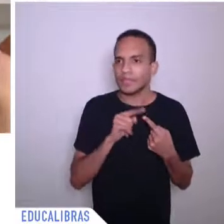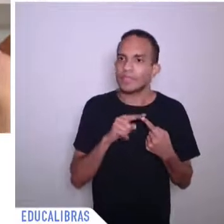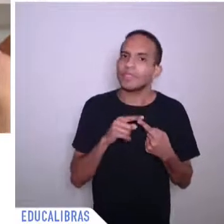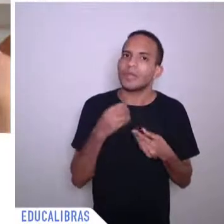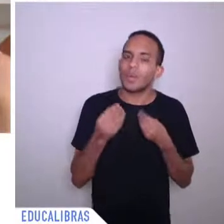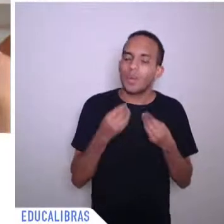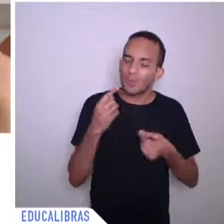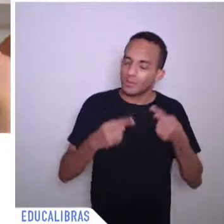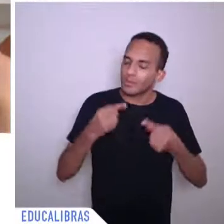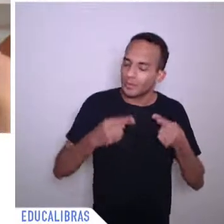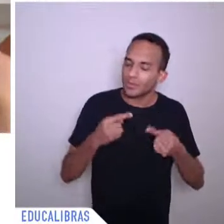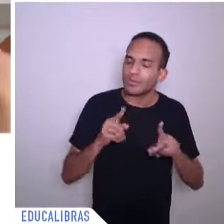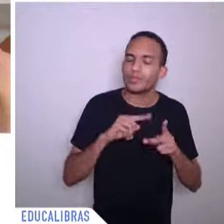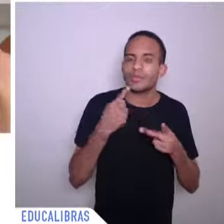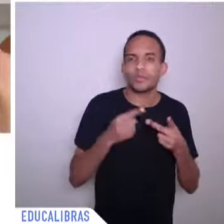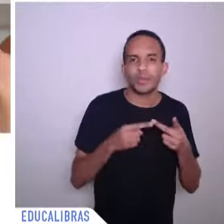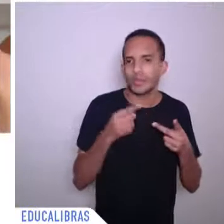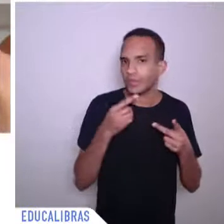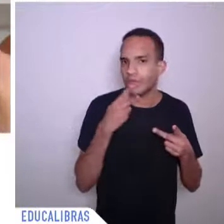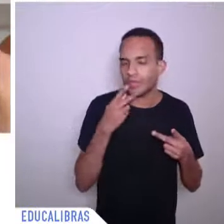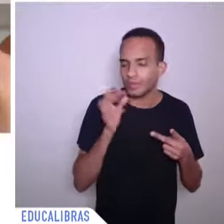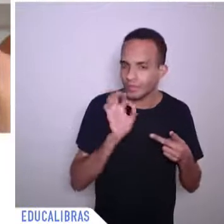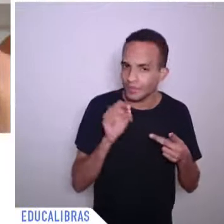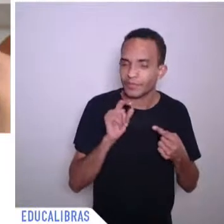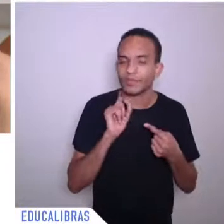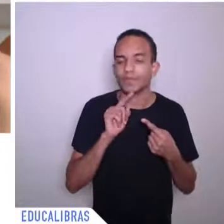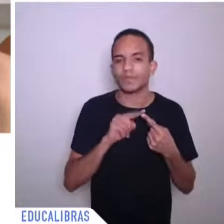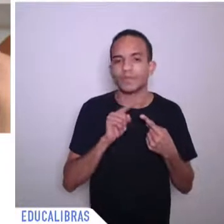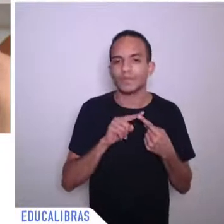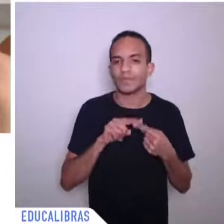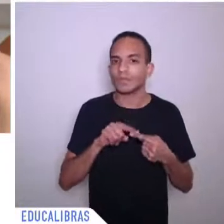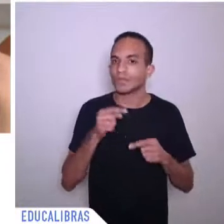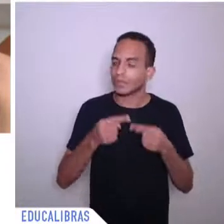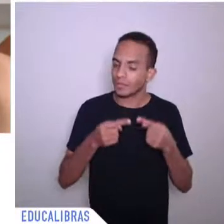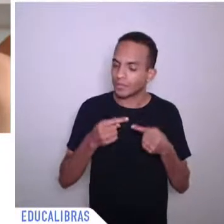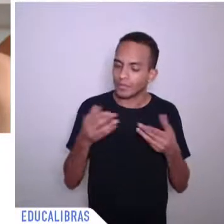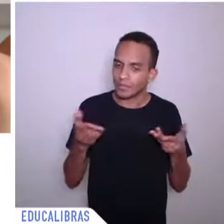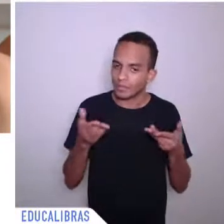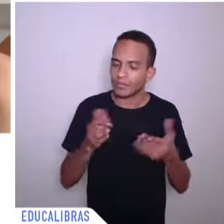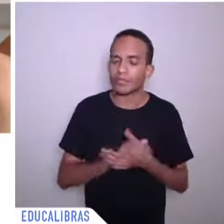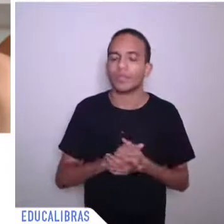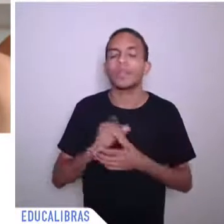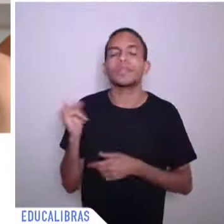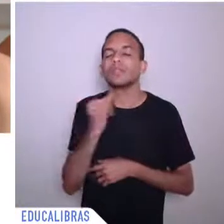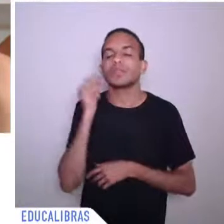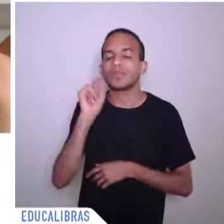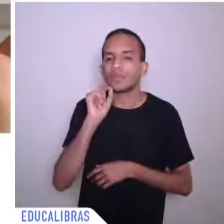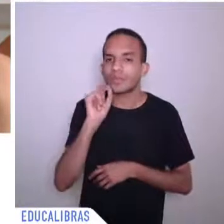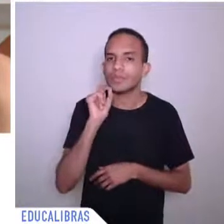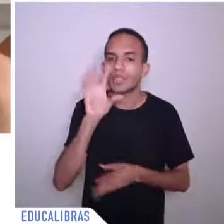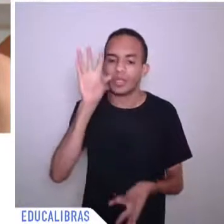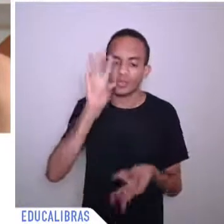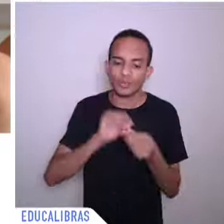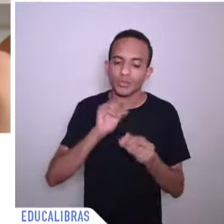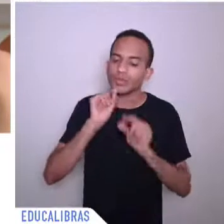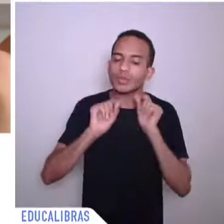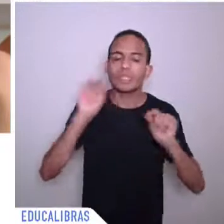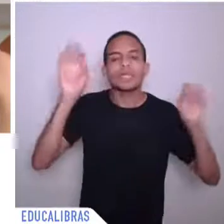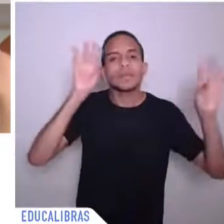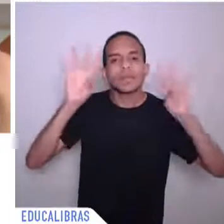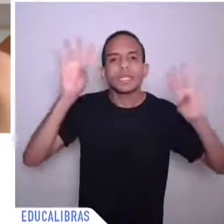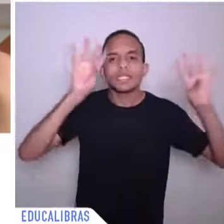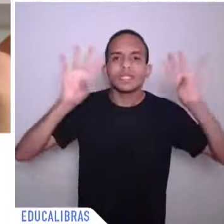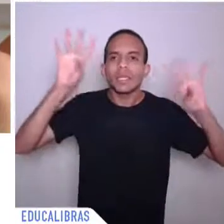raising two issues. One is came in this discussion, and another one is going to be mentioned just now. I think it is important,